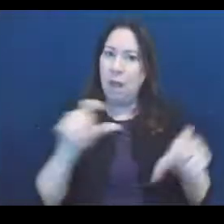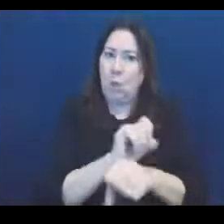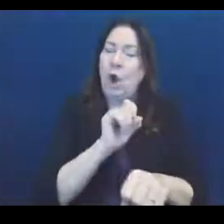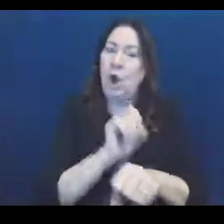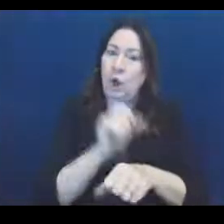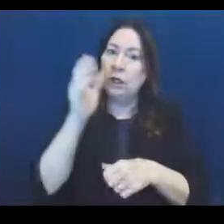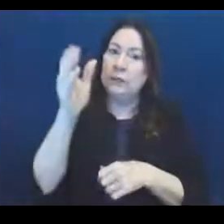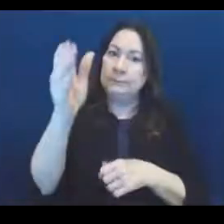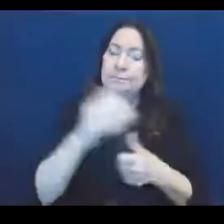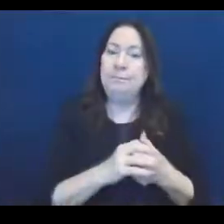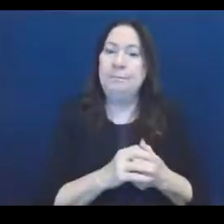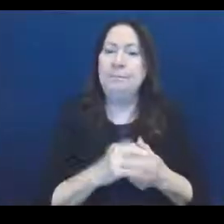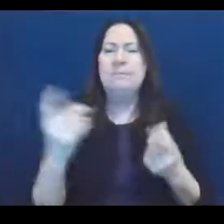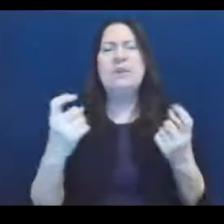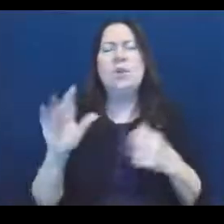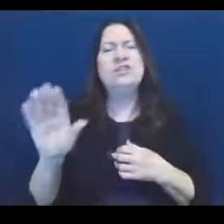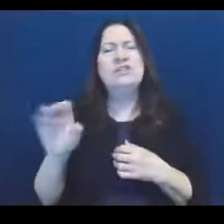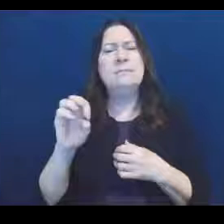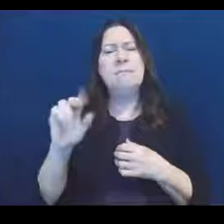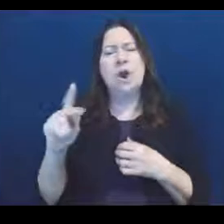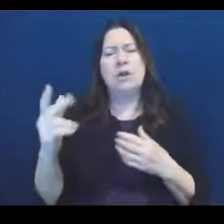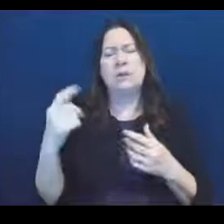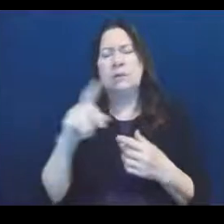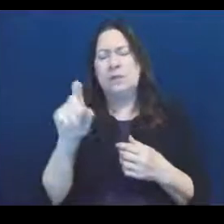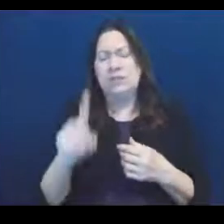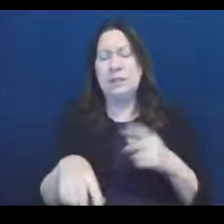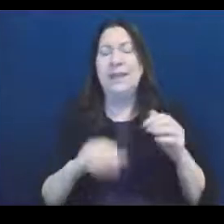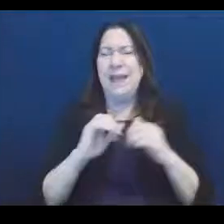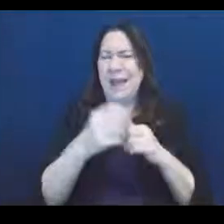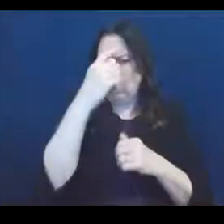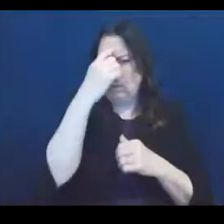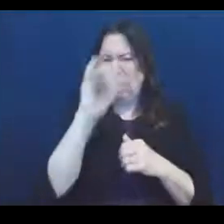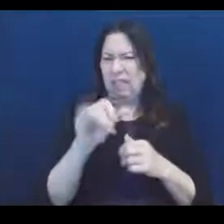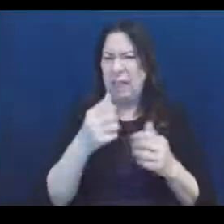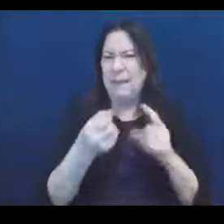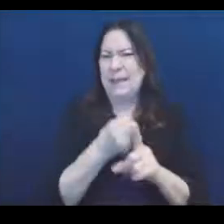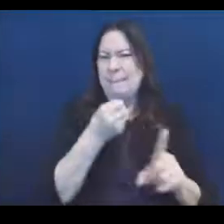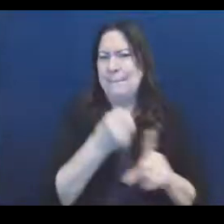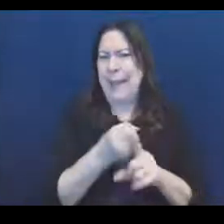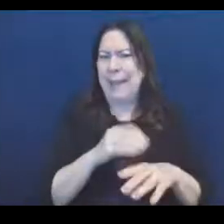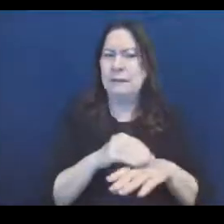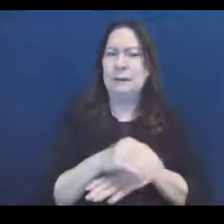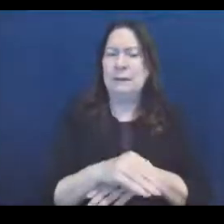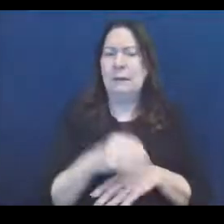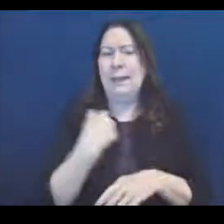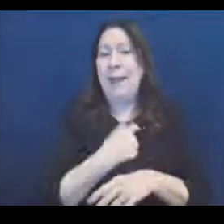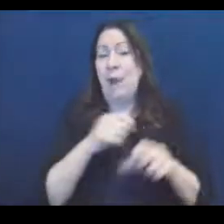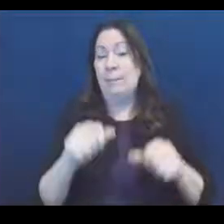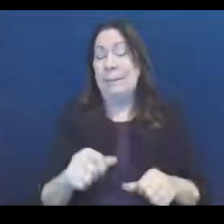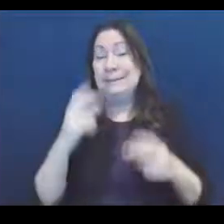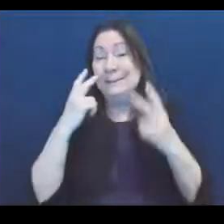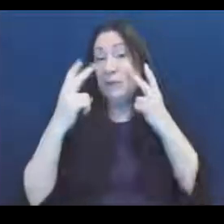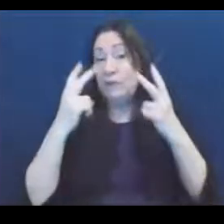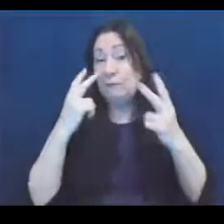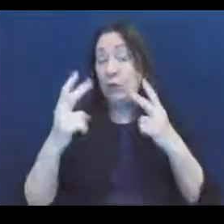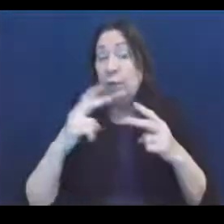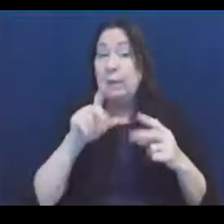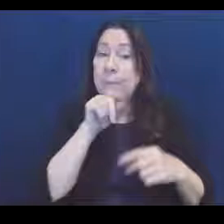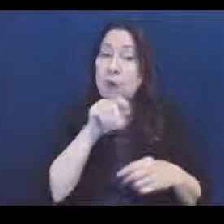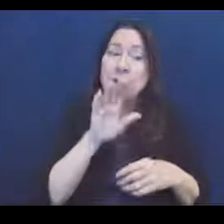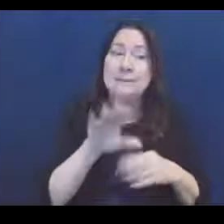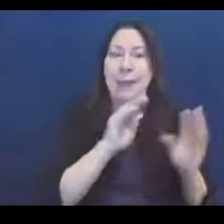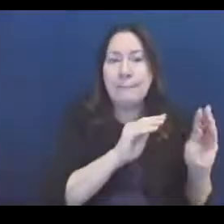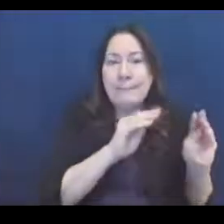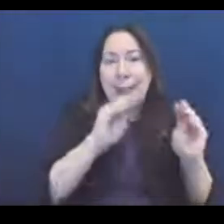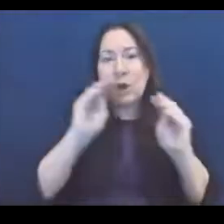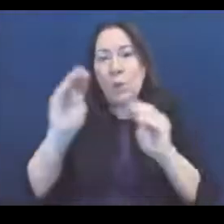But the question he has for you, Tim, is how do you think this might impact our ability to view birds and their migration after that move